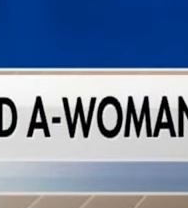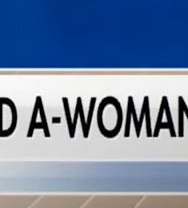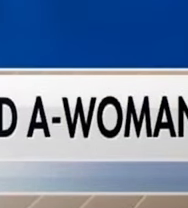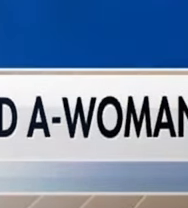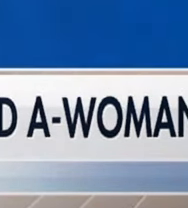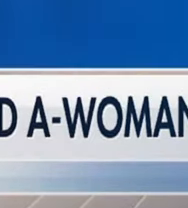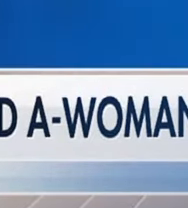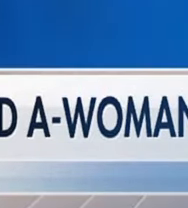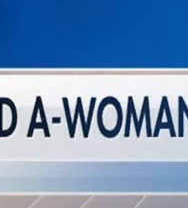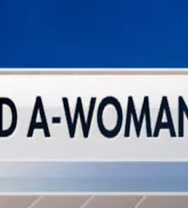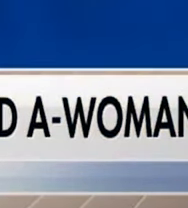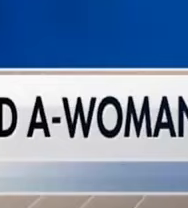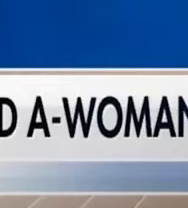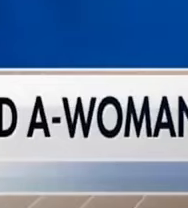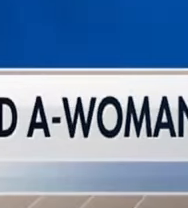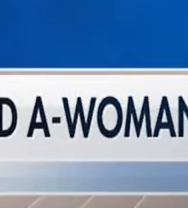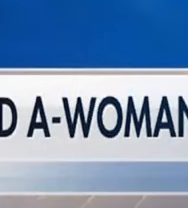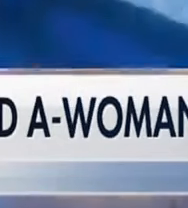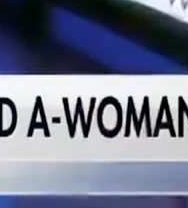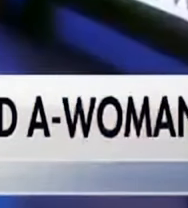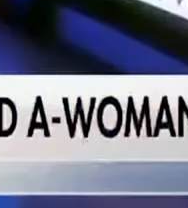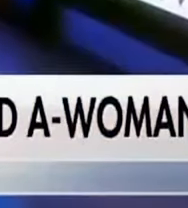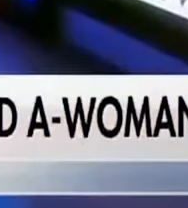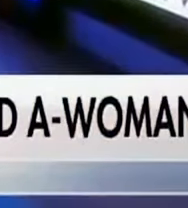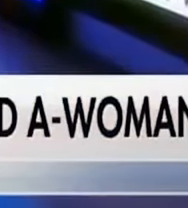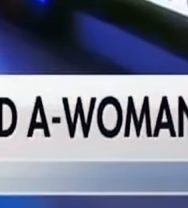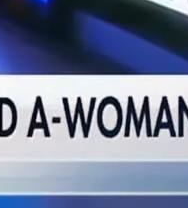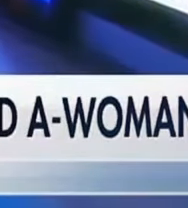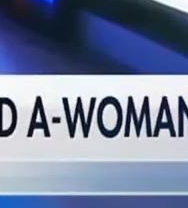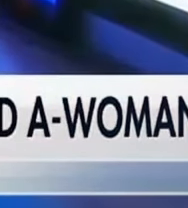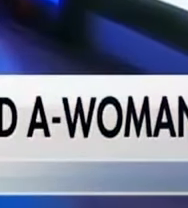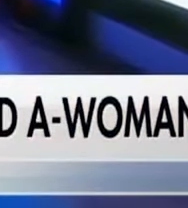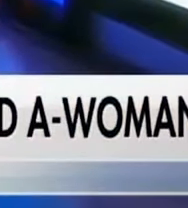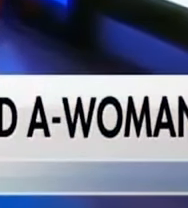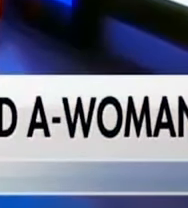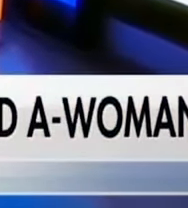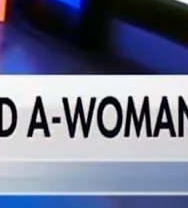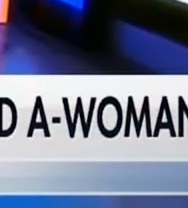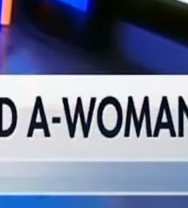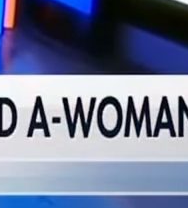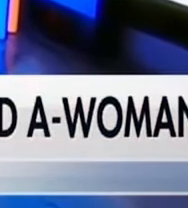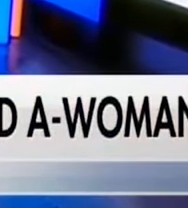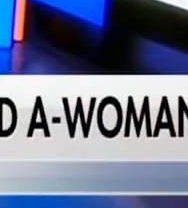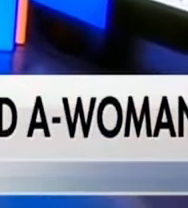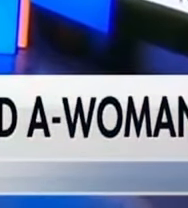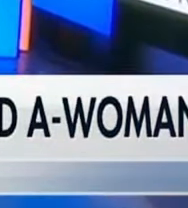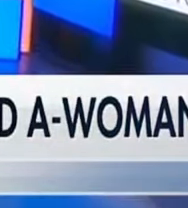the prayer by saying, amen. We have a record number of women in Congress, including the first chaplain in 240